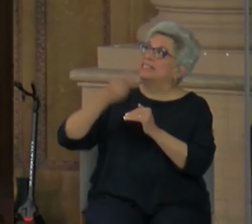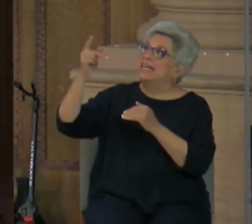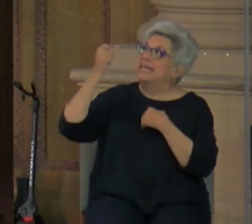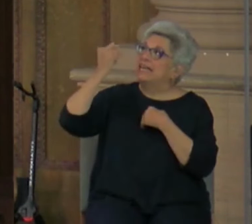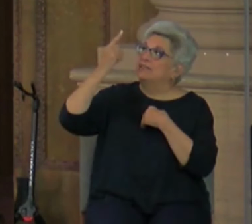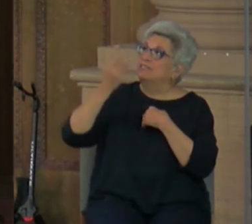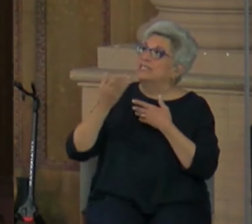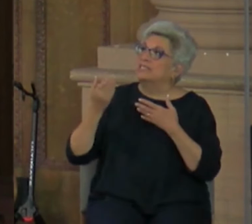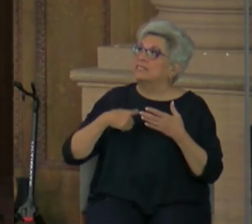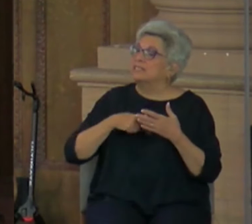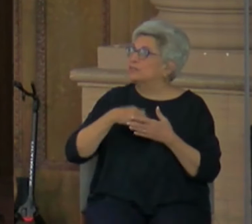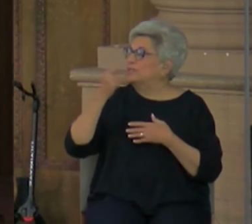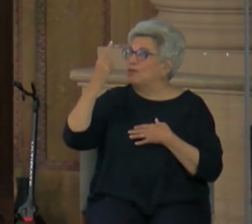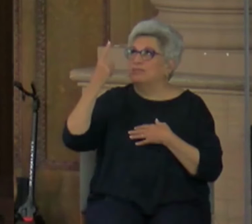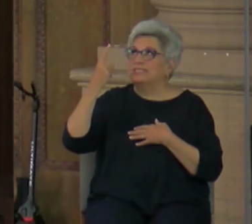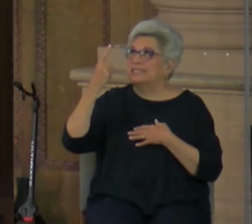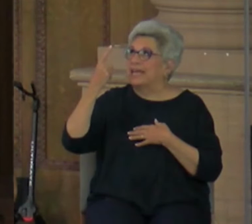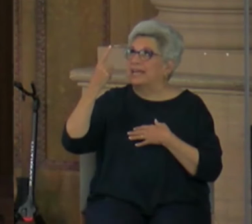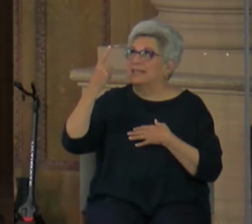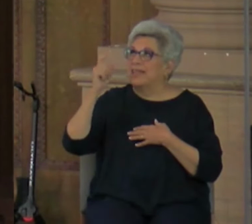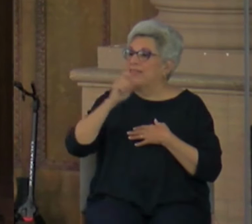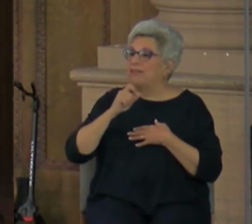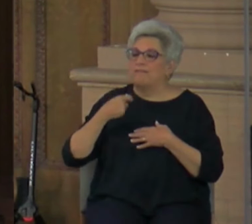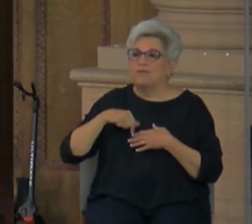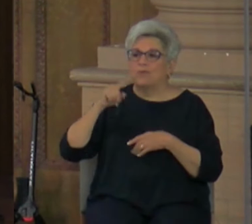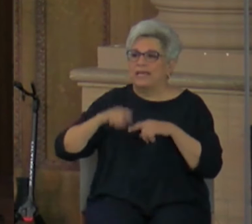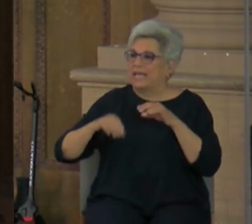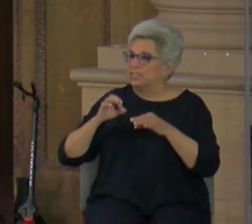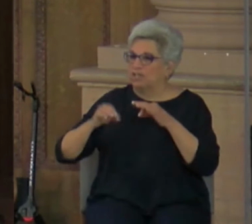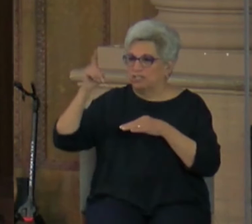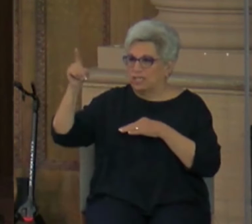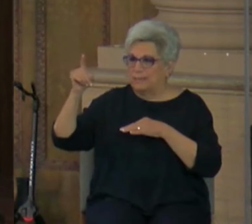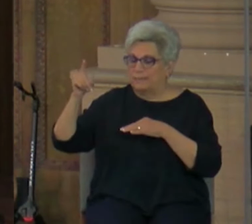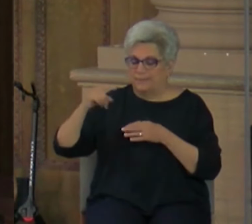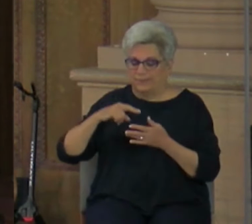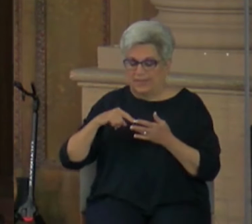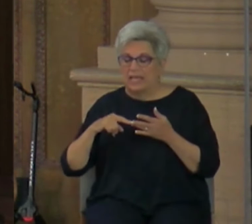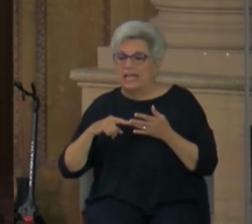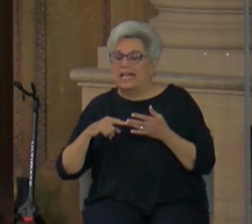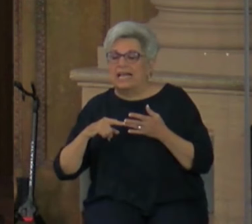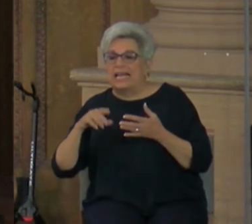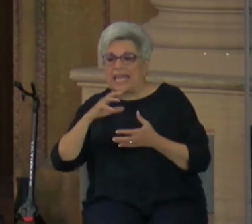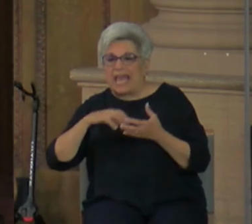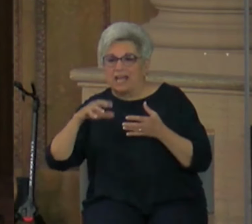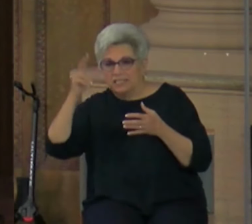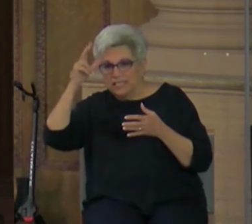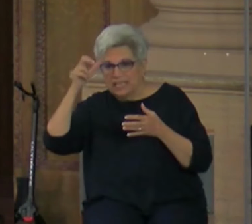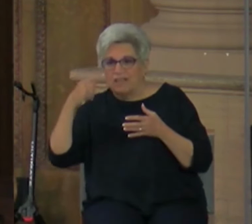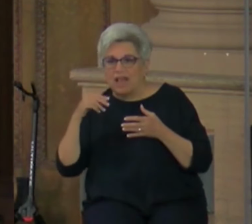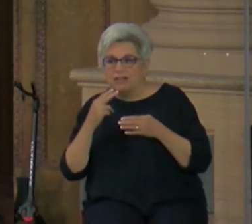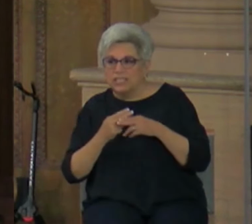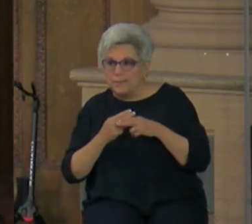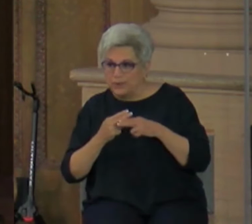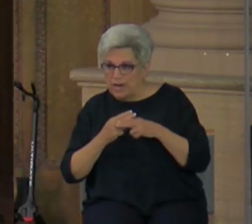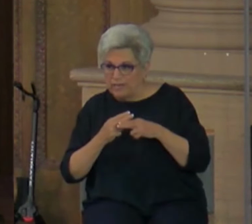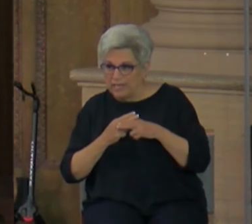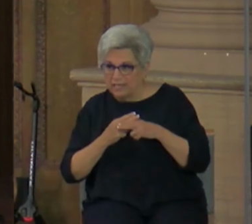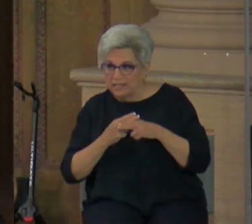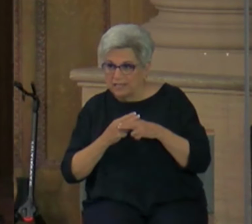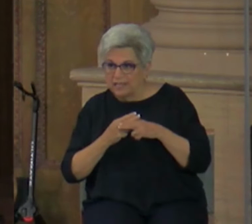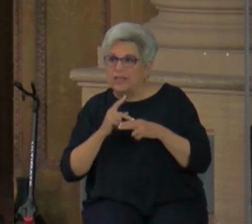we can't comprehend, so we can't judge him. The chaos and evil are allowed for a time, but they're also limited by